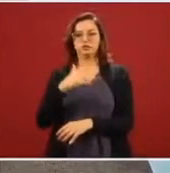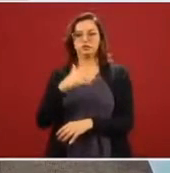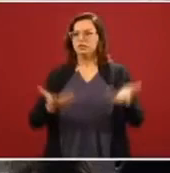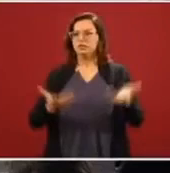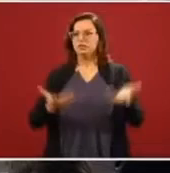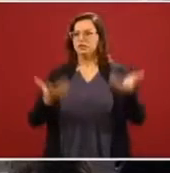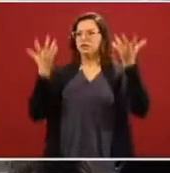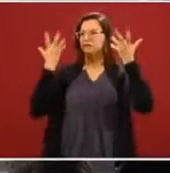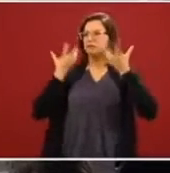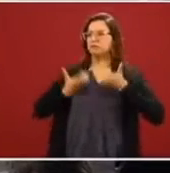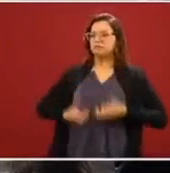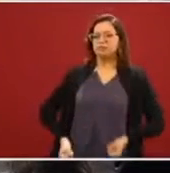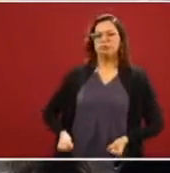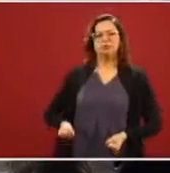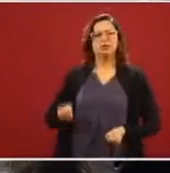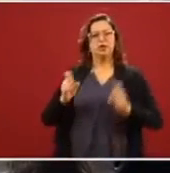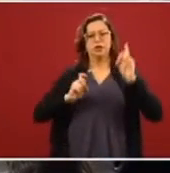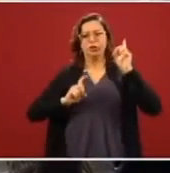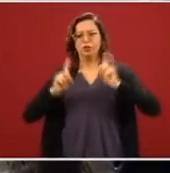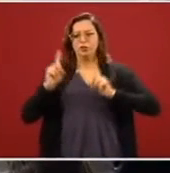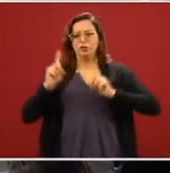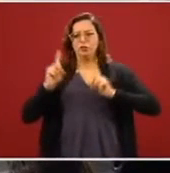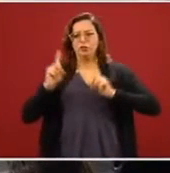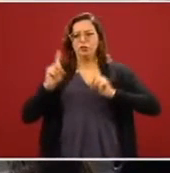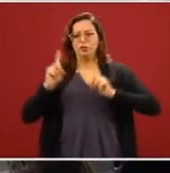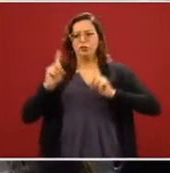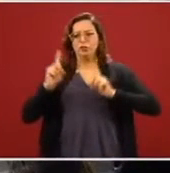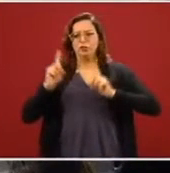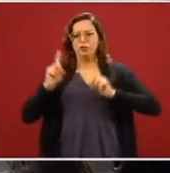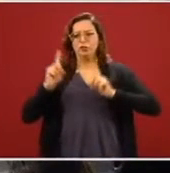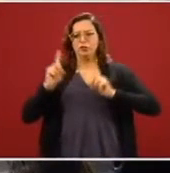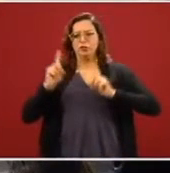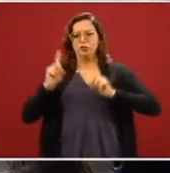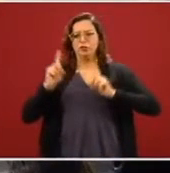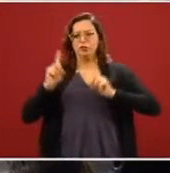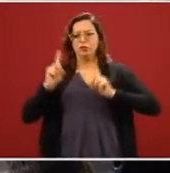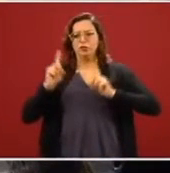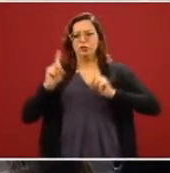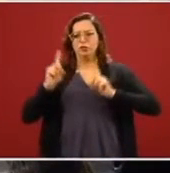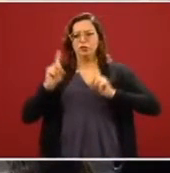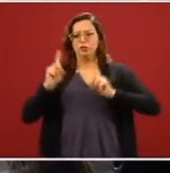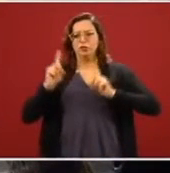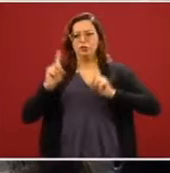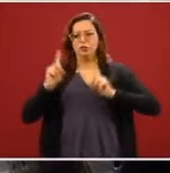disconcertion Desconcierto de la sociedad, or enormous